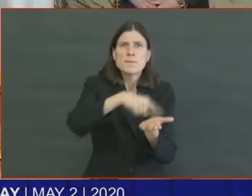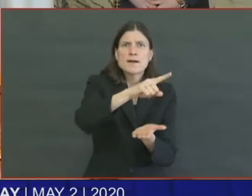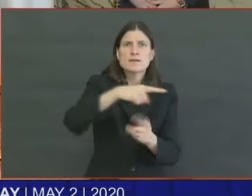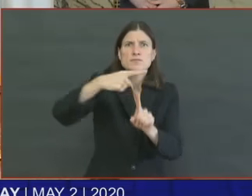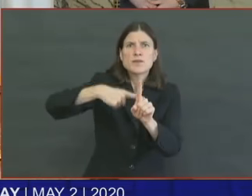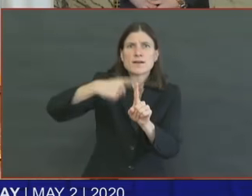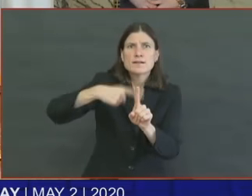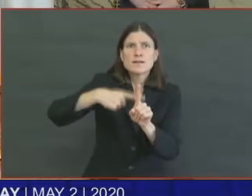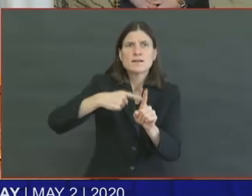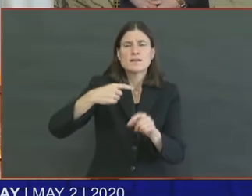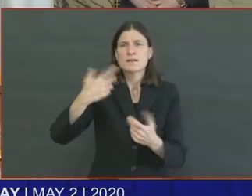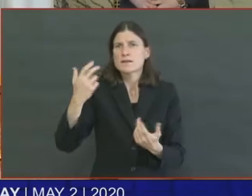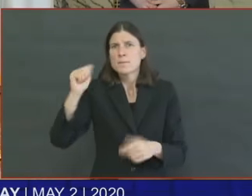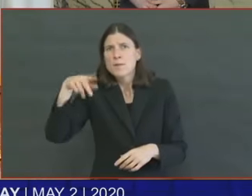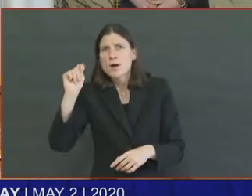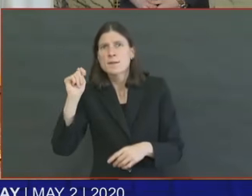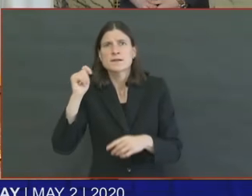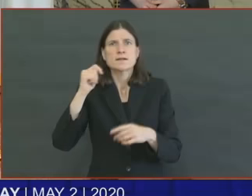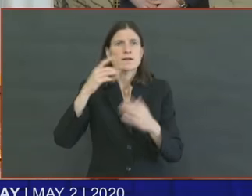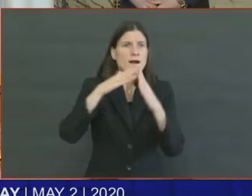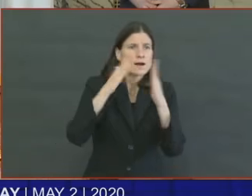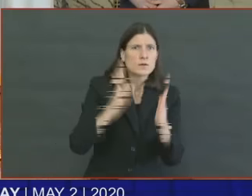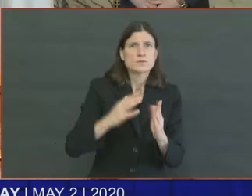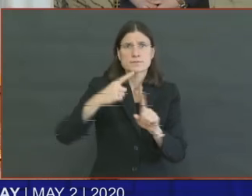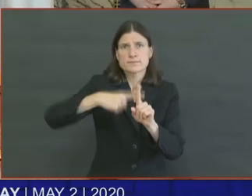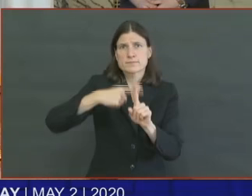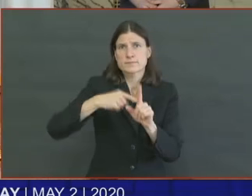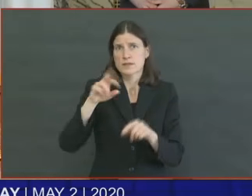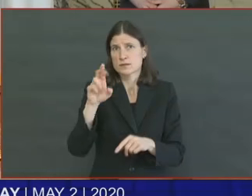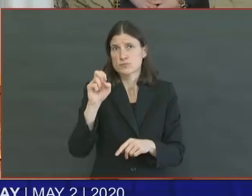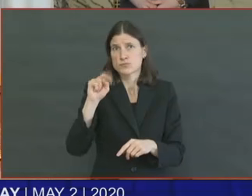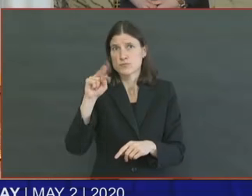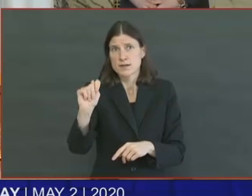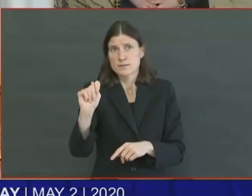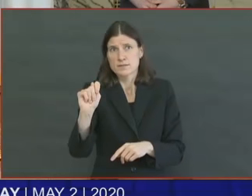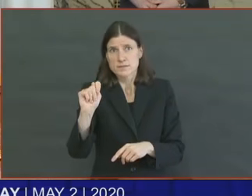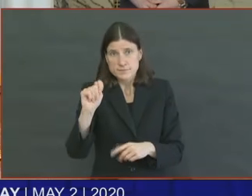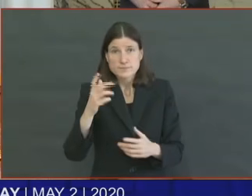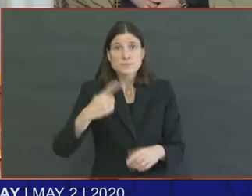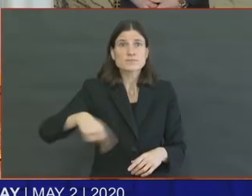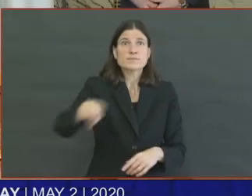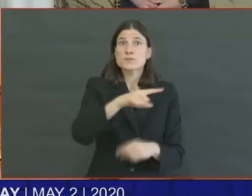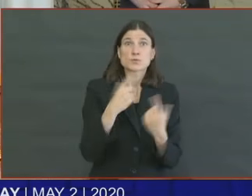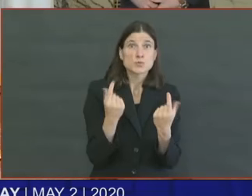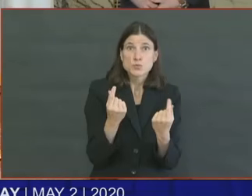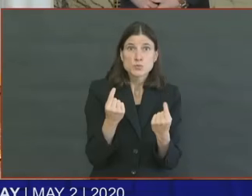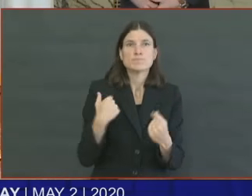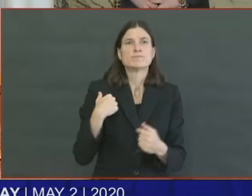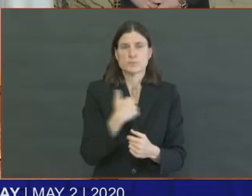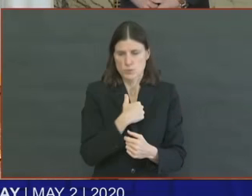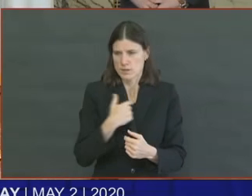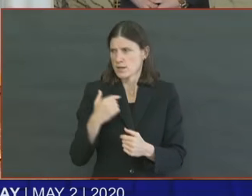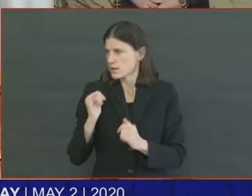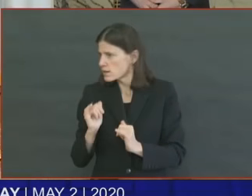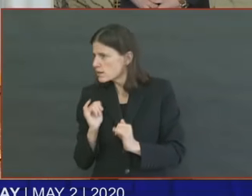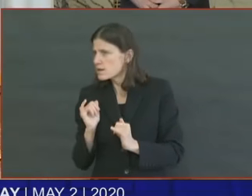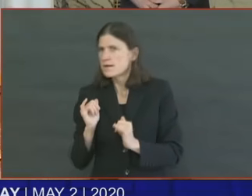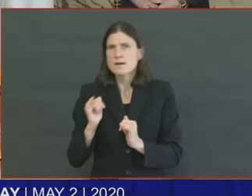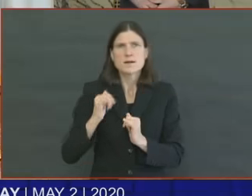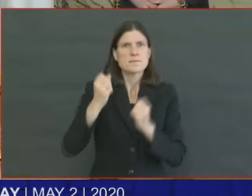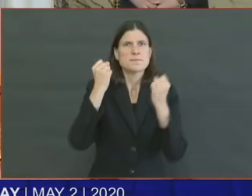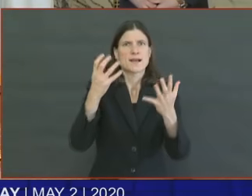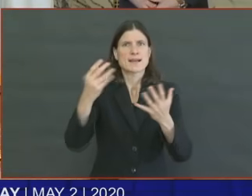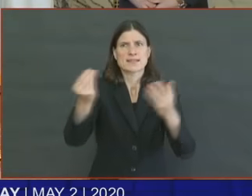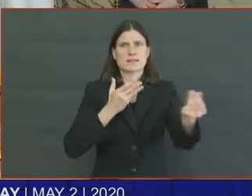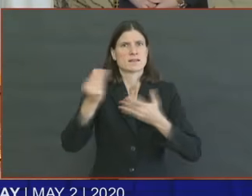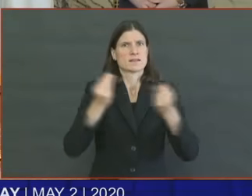struggling, and I want you to keep reaching out to me, because the more we know about exactly what you're going through,